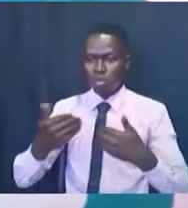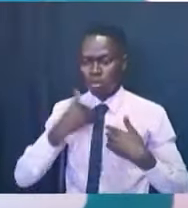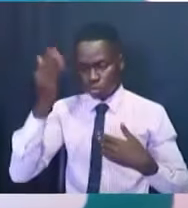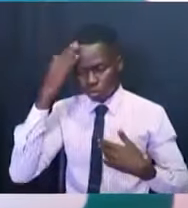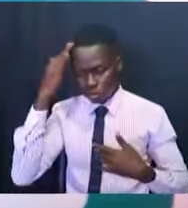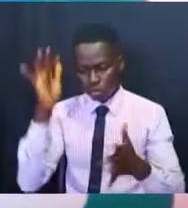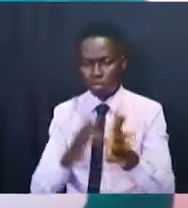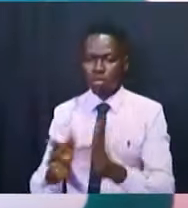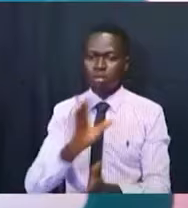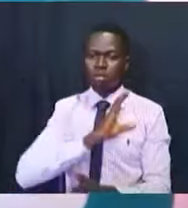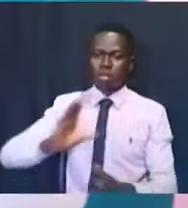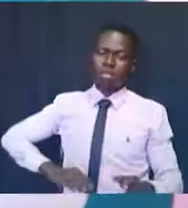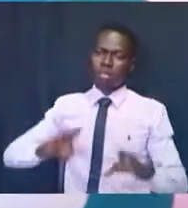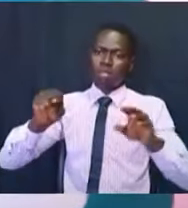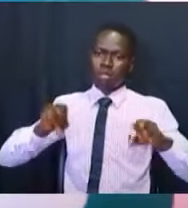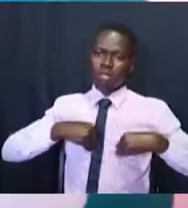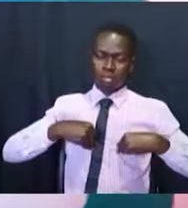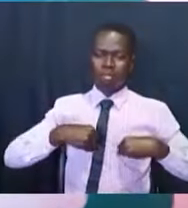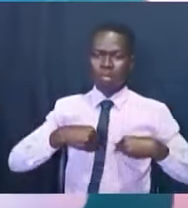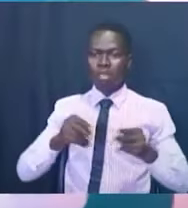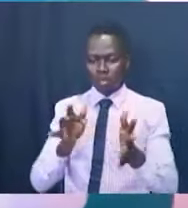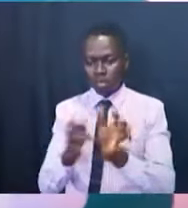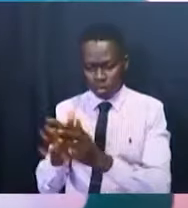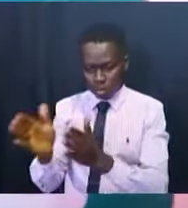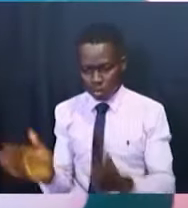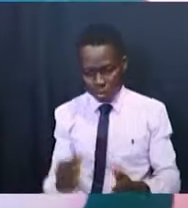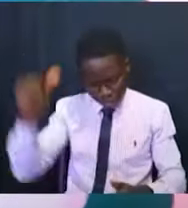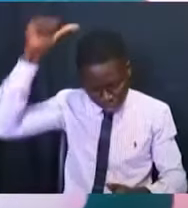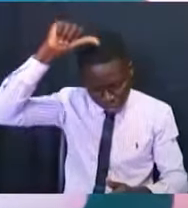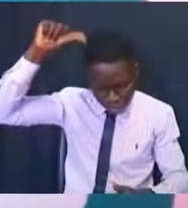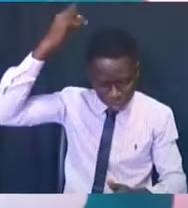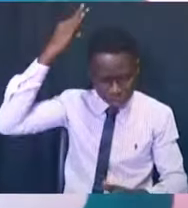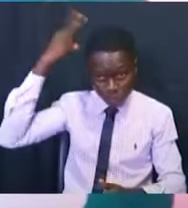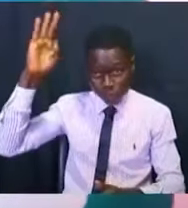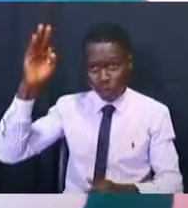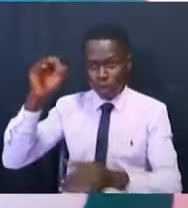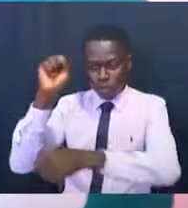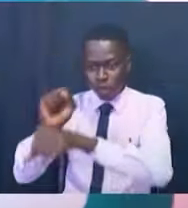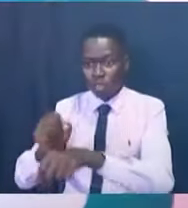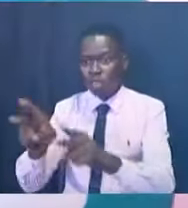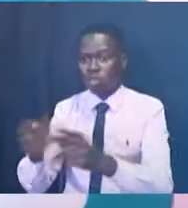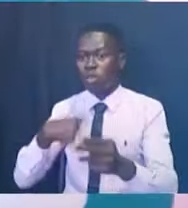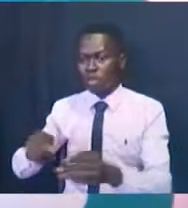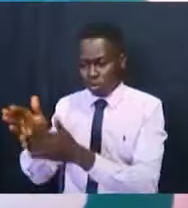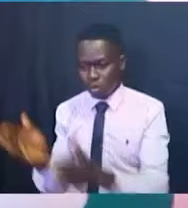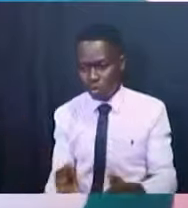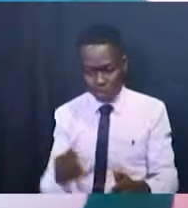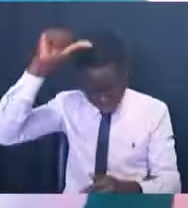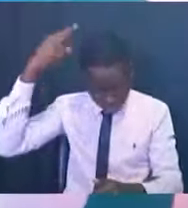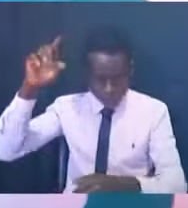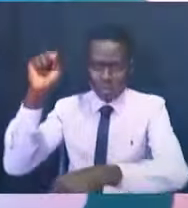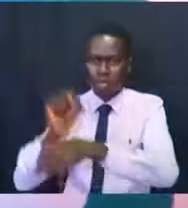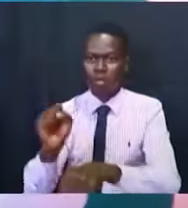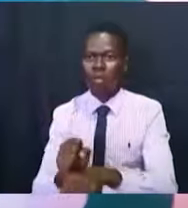Jesus Christ. As Jesus was prepared and anointed for the task, so are we prepared and anointed for the task.